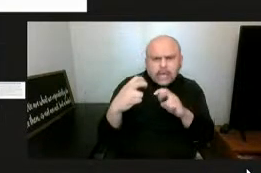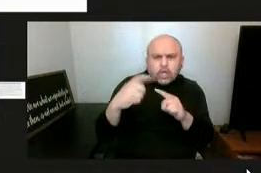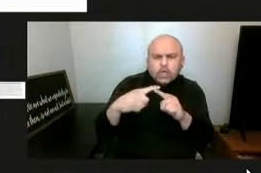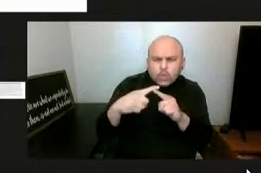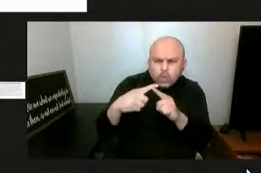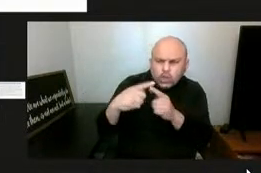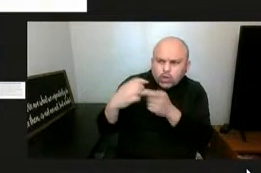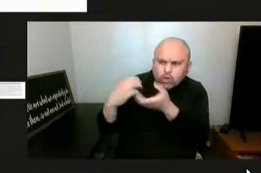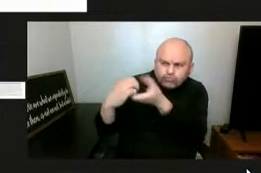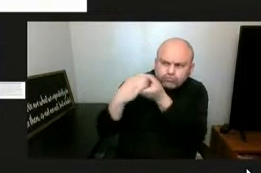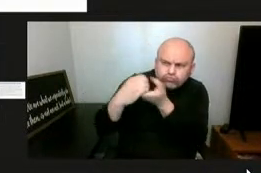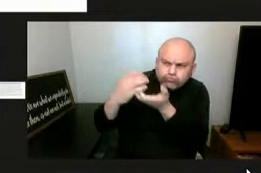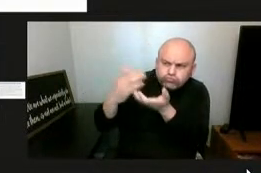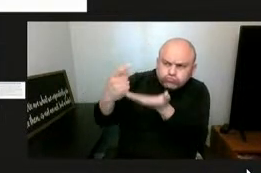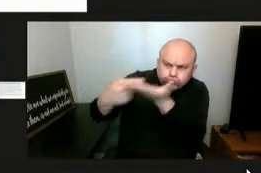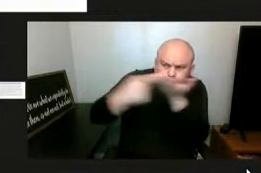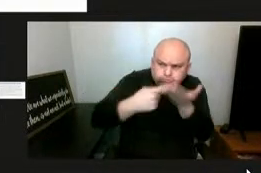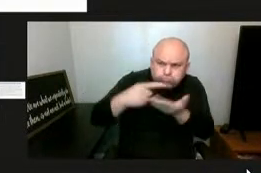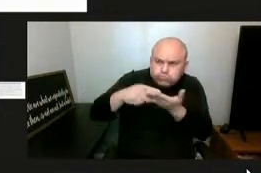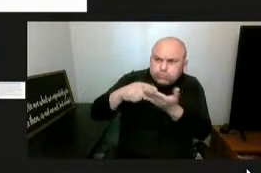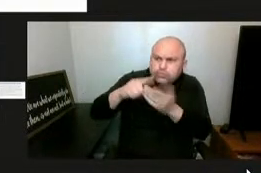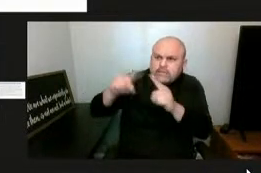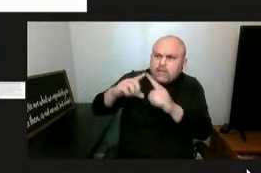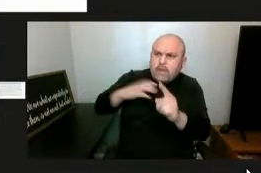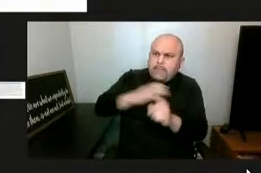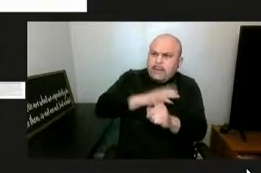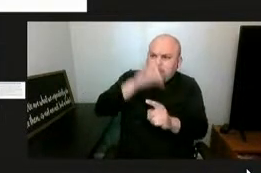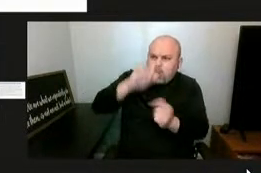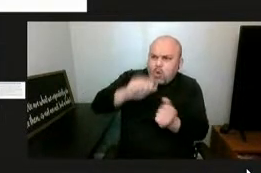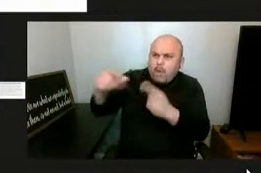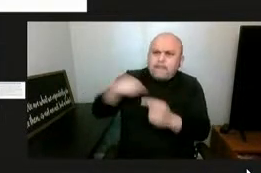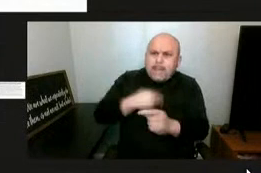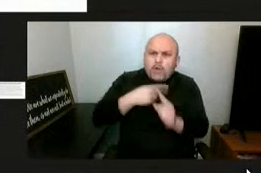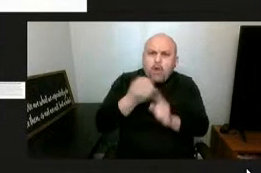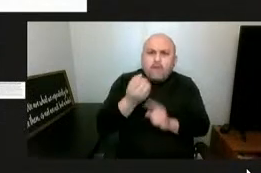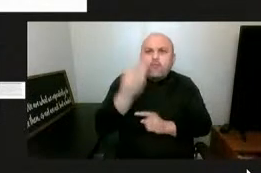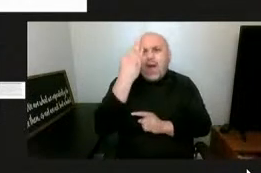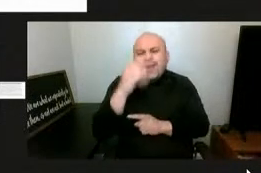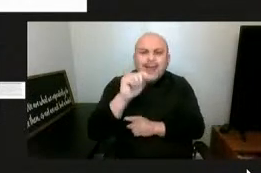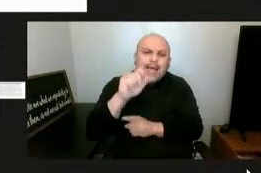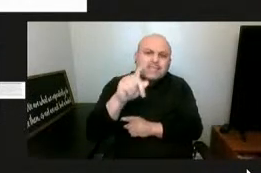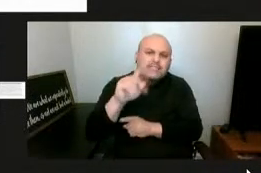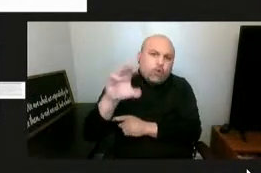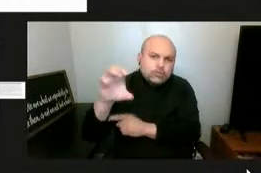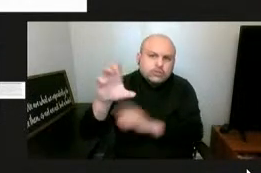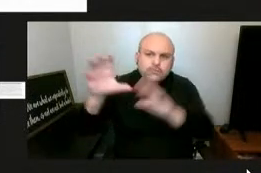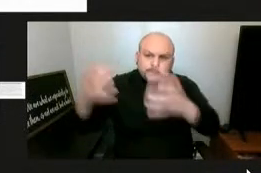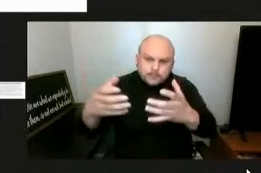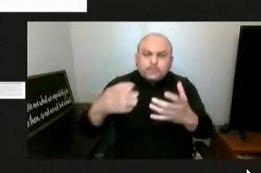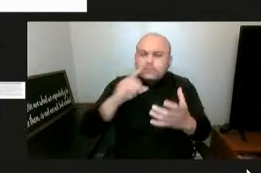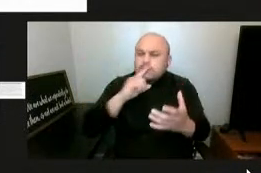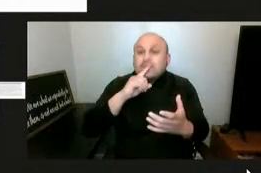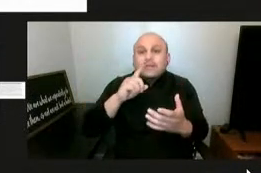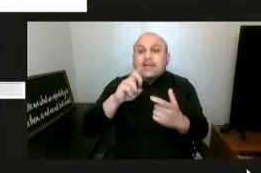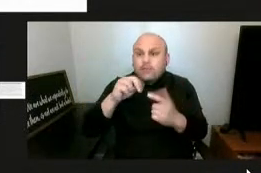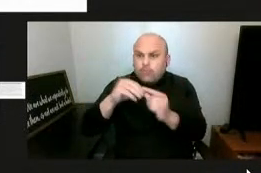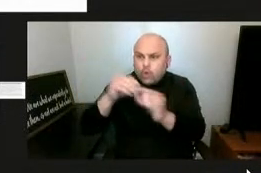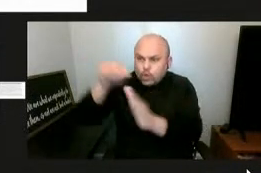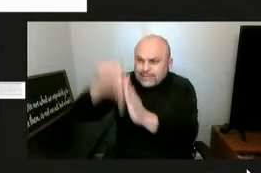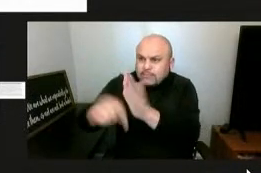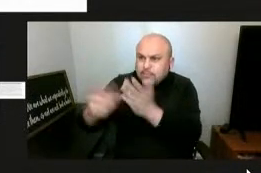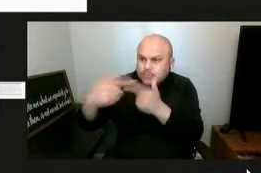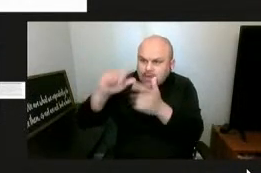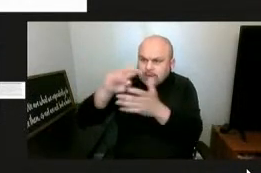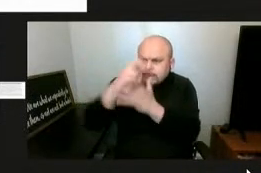across subcommittees because they are all members of one task force, even though they go deeper and dive in based on